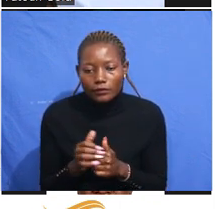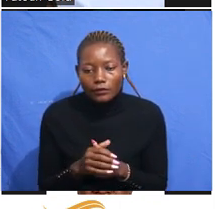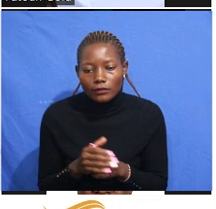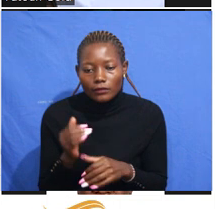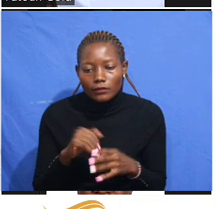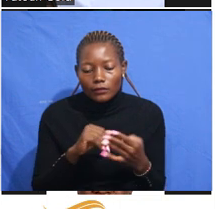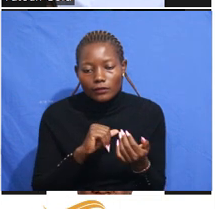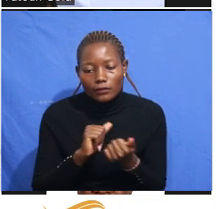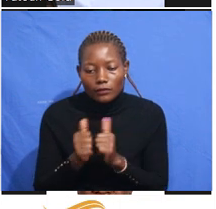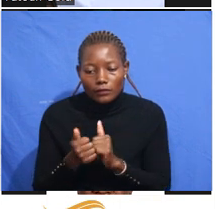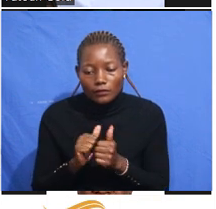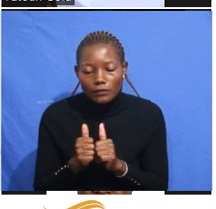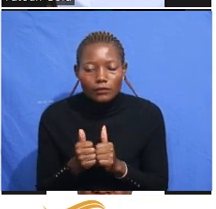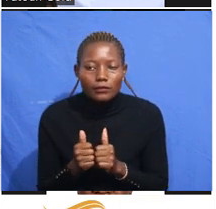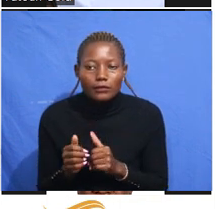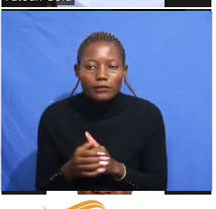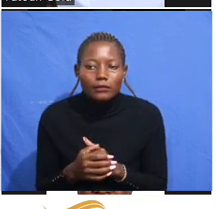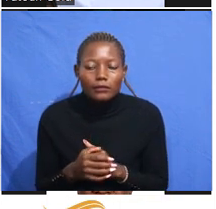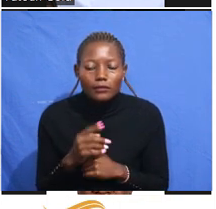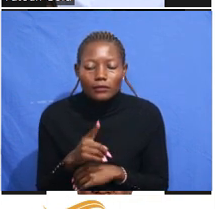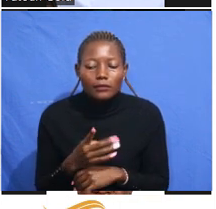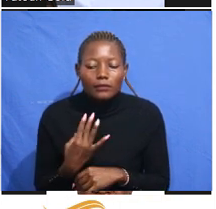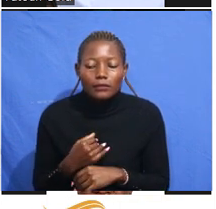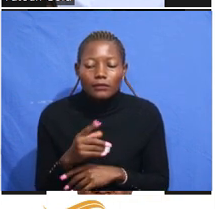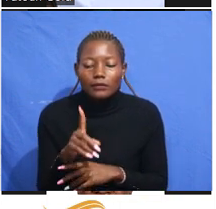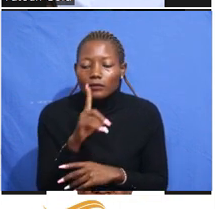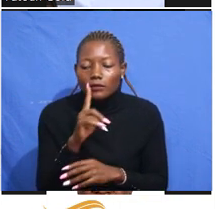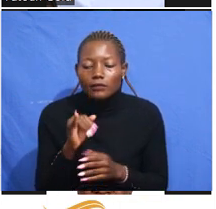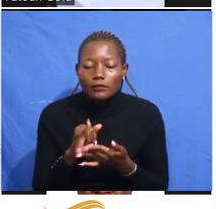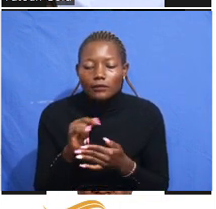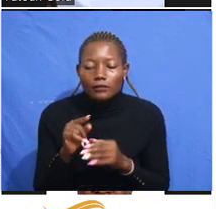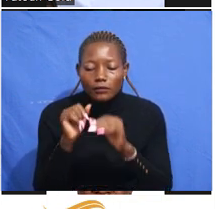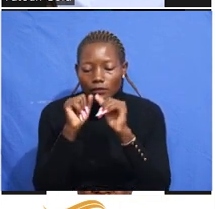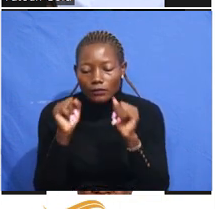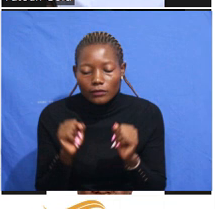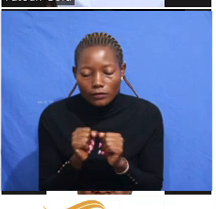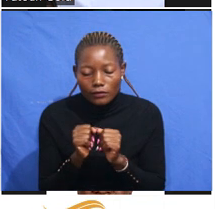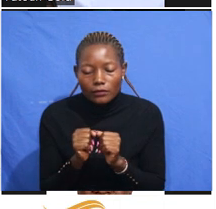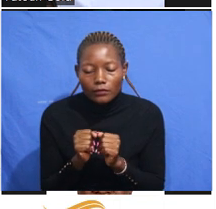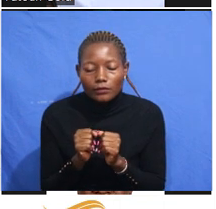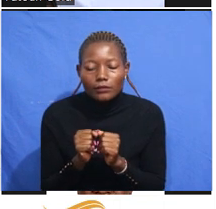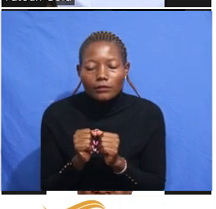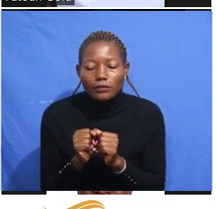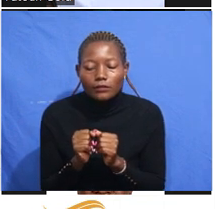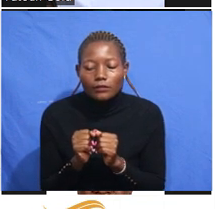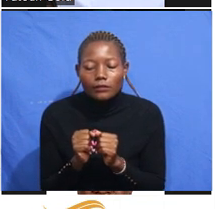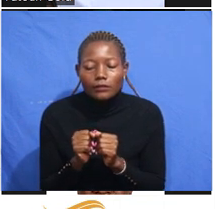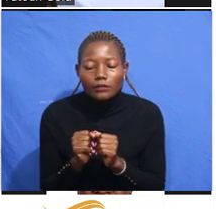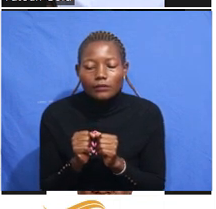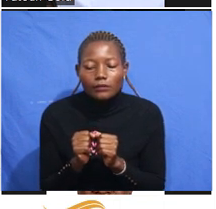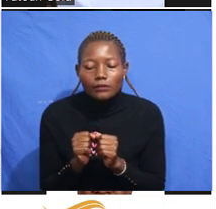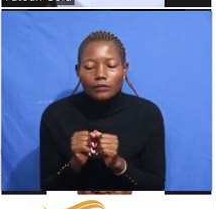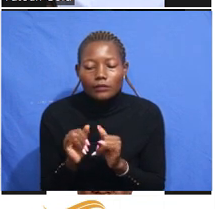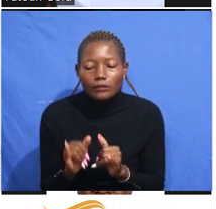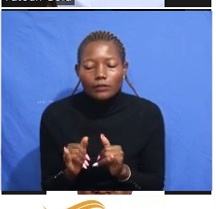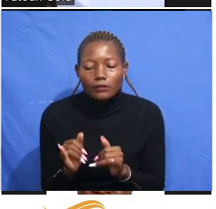sporting setup, you want to ensure that this system adapts so that the